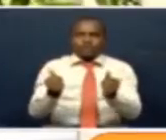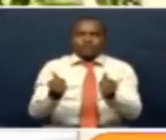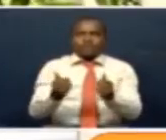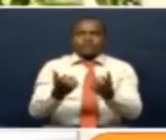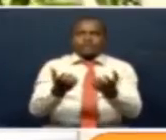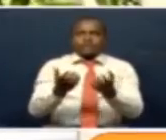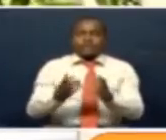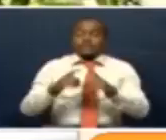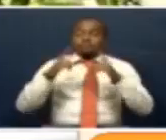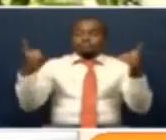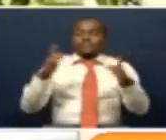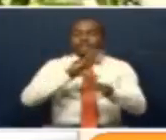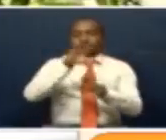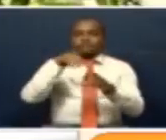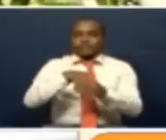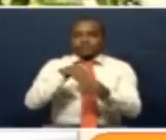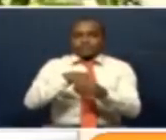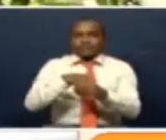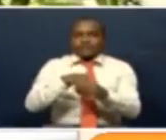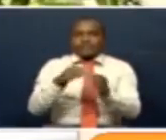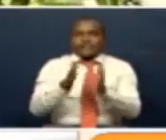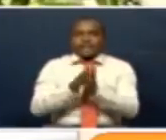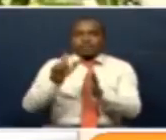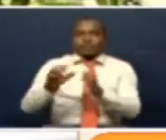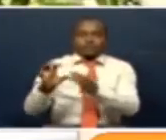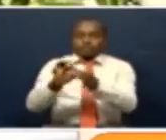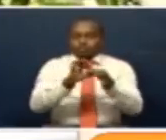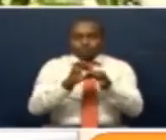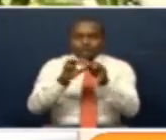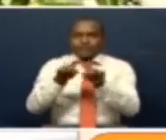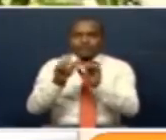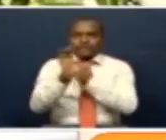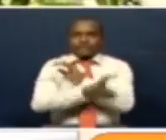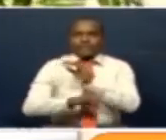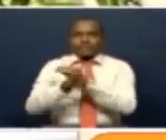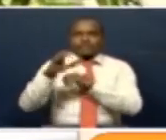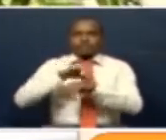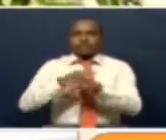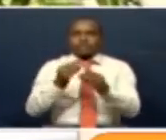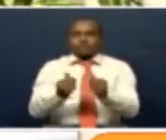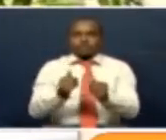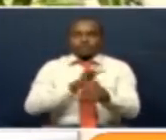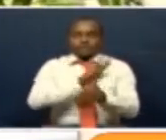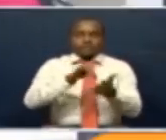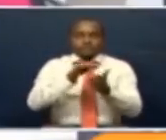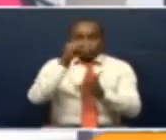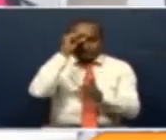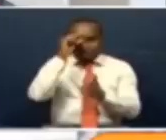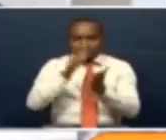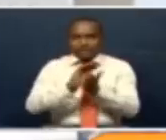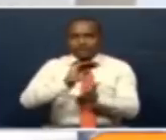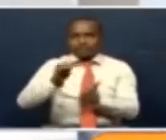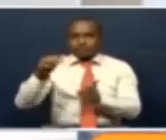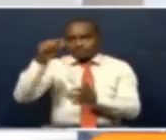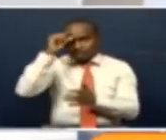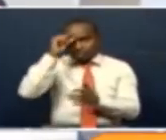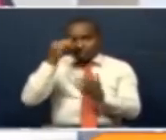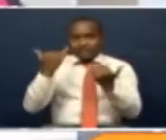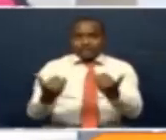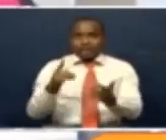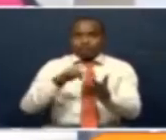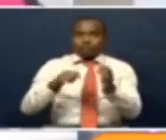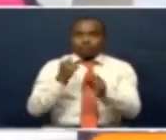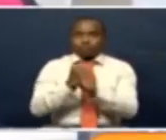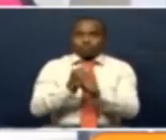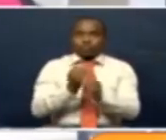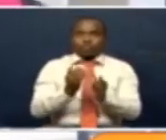huge investment, and we need to come together as a country to find solution, both central government and county government. So what we've done now, we're deploying a